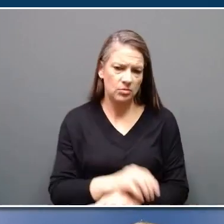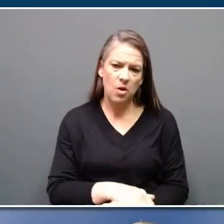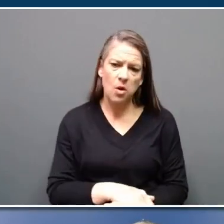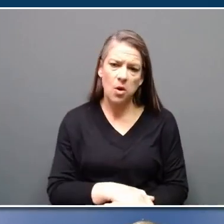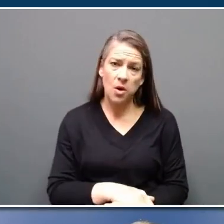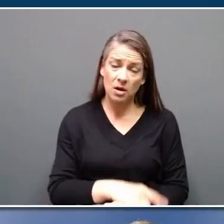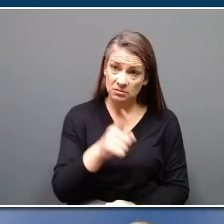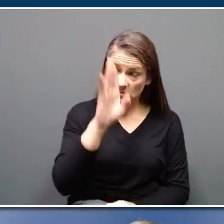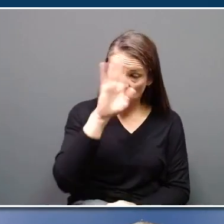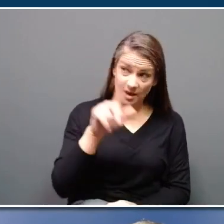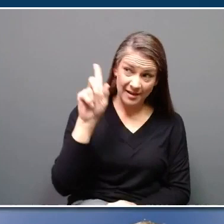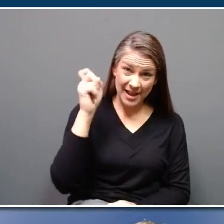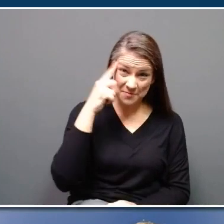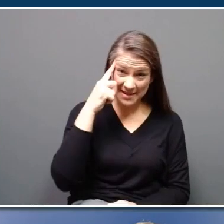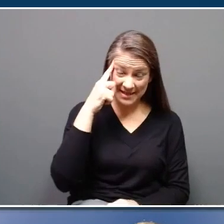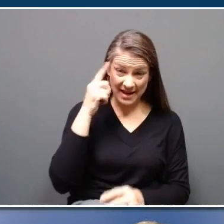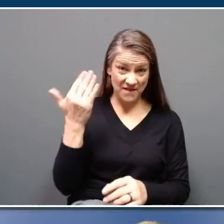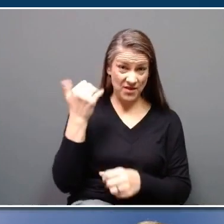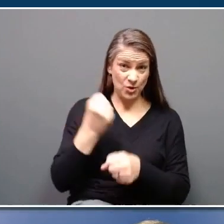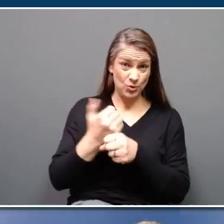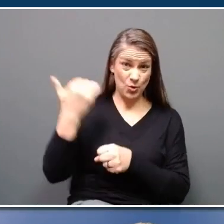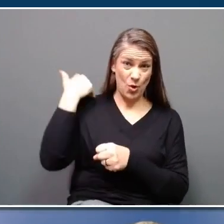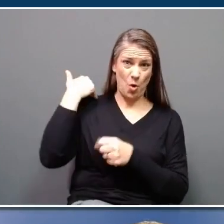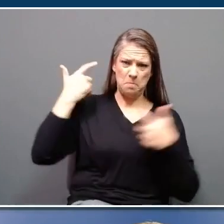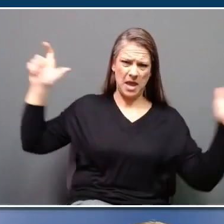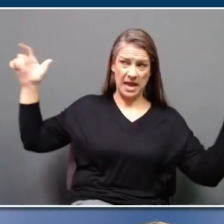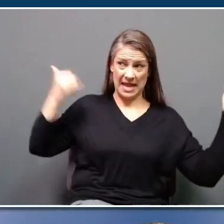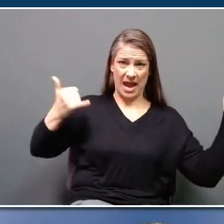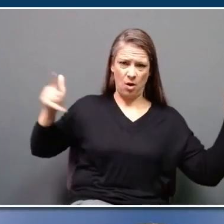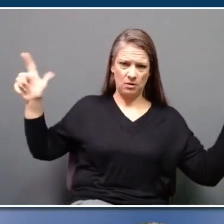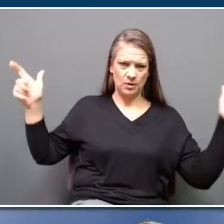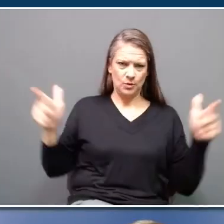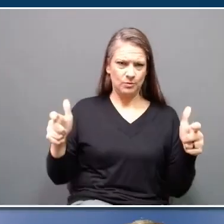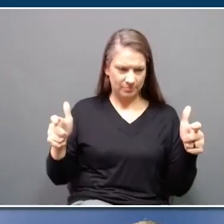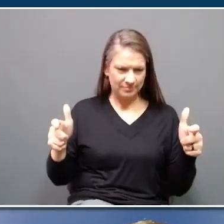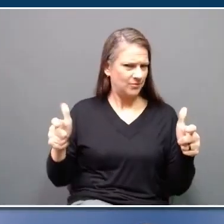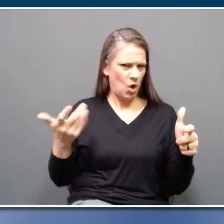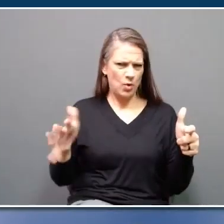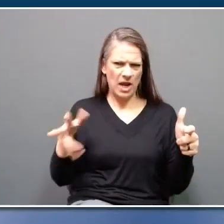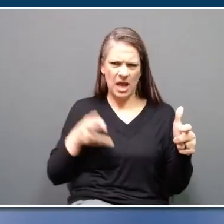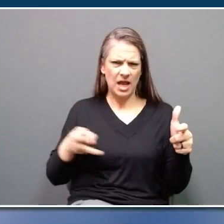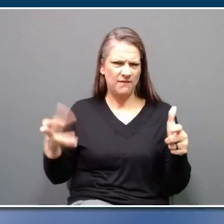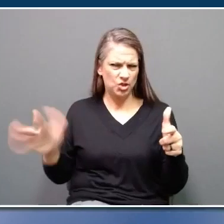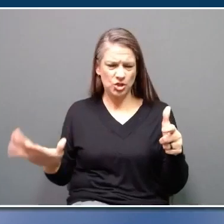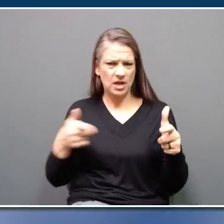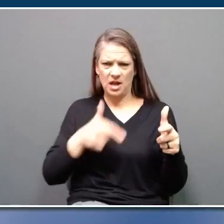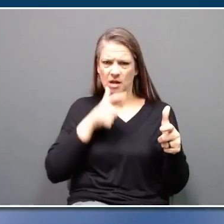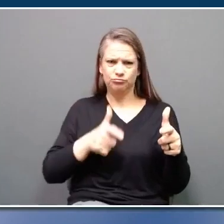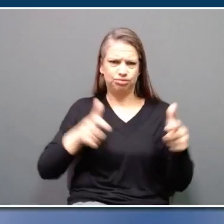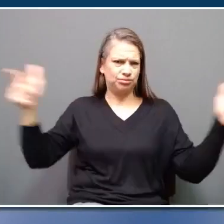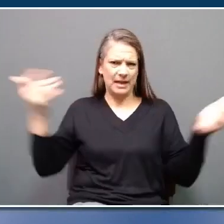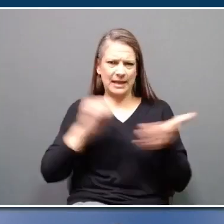much smaller than it was 15 years ago. Cut significantly back during the Great Recession, hasn't nearly grown back to where it